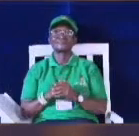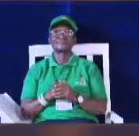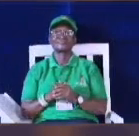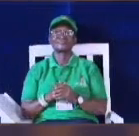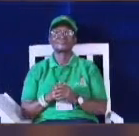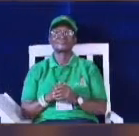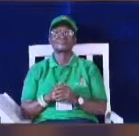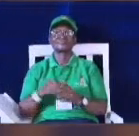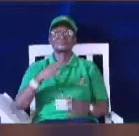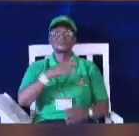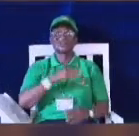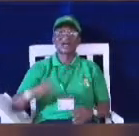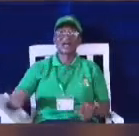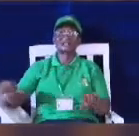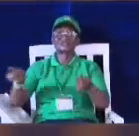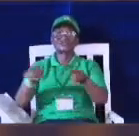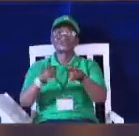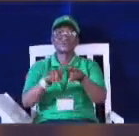And so,